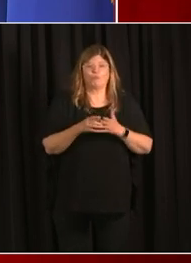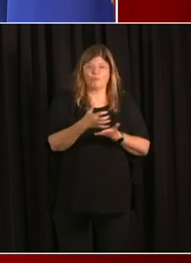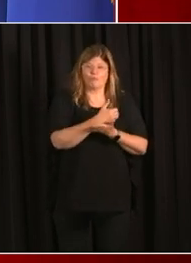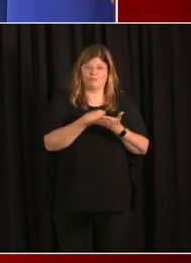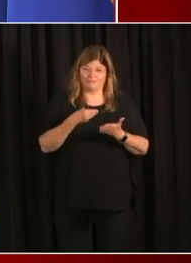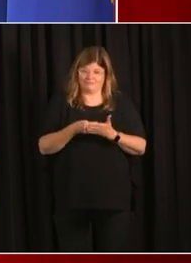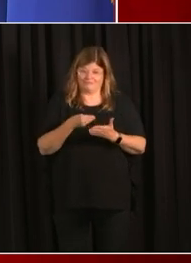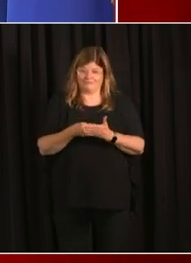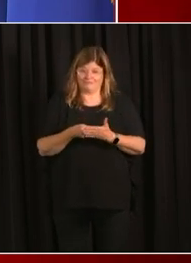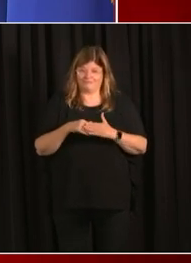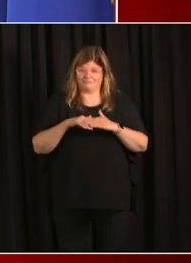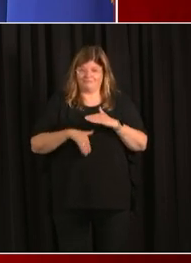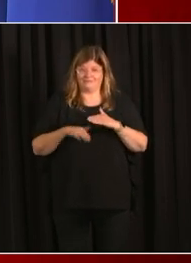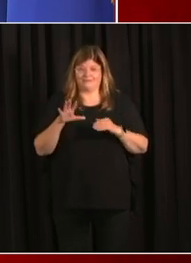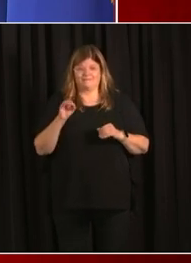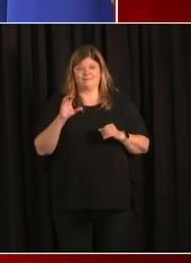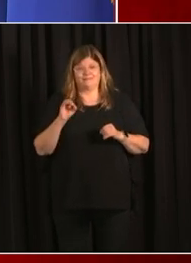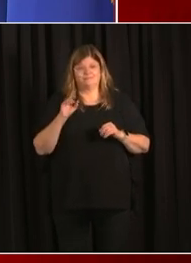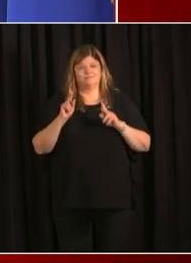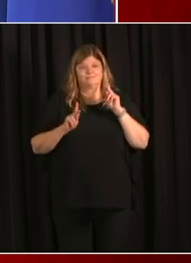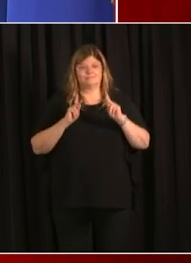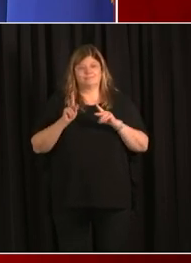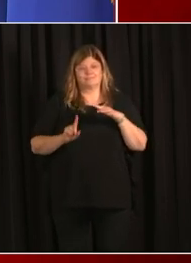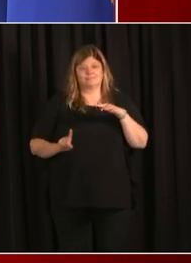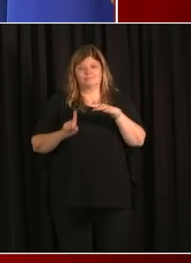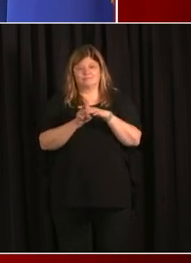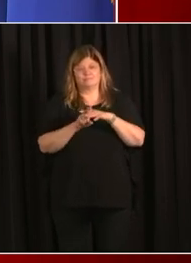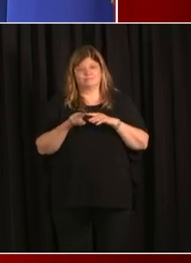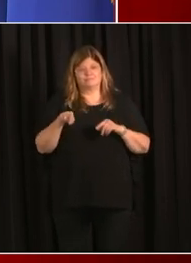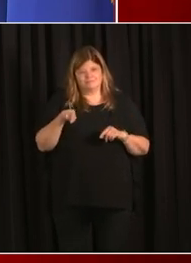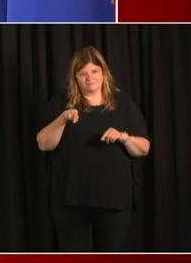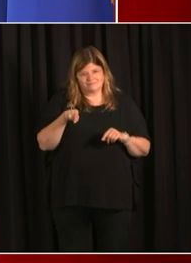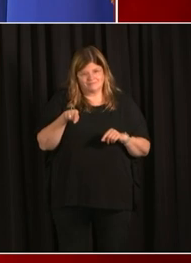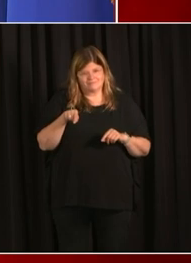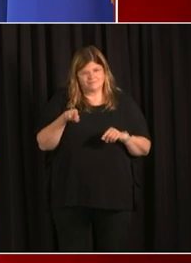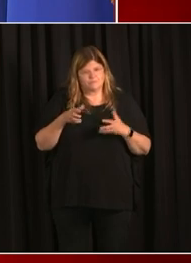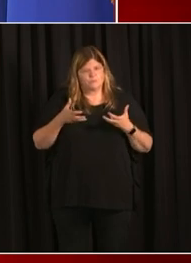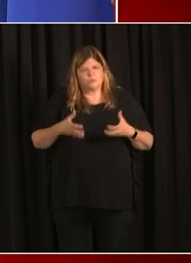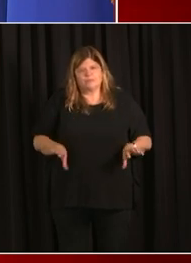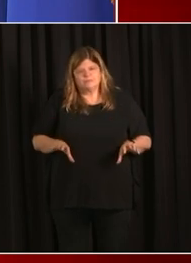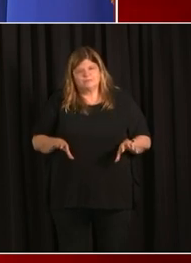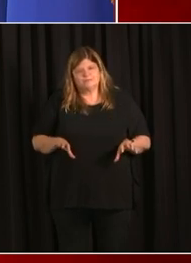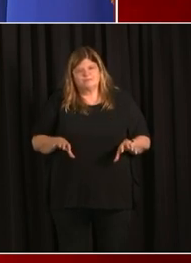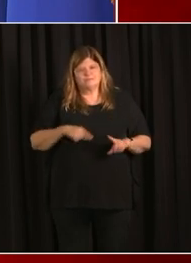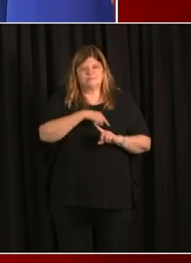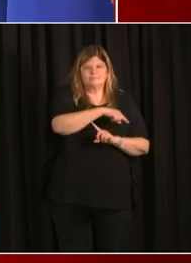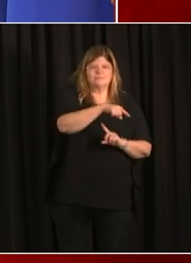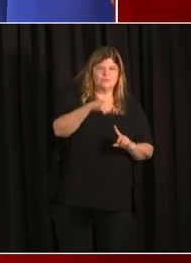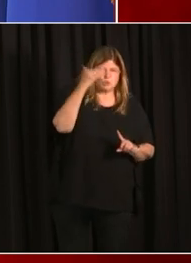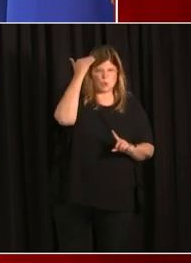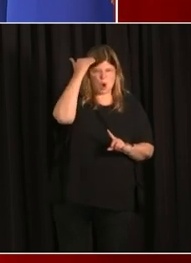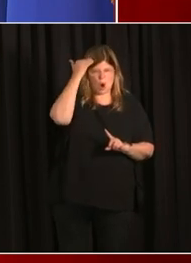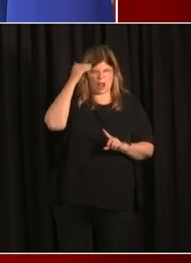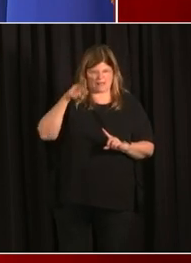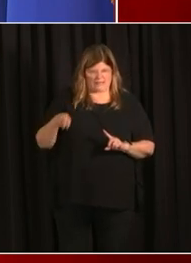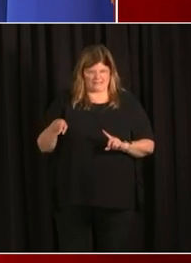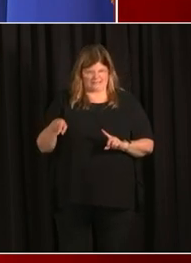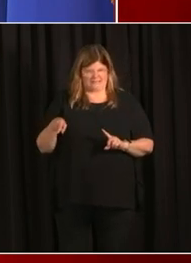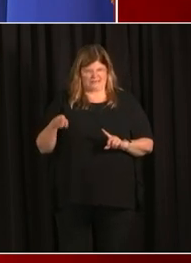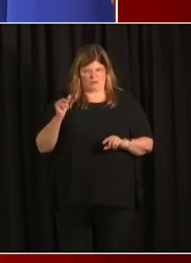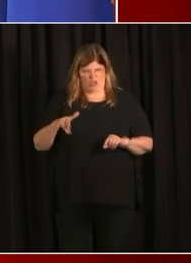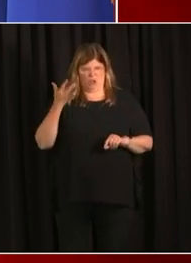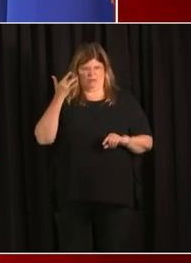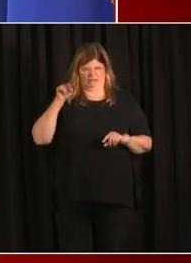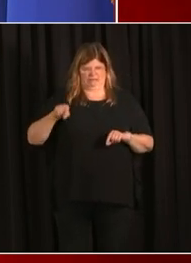fundraiser that was less than 50 people, and they don't want people to know that they're the potential reason why there could be an outbreak in their